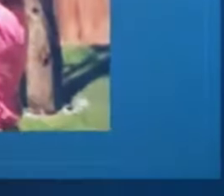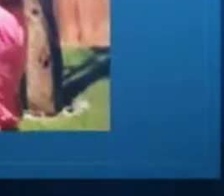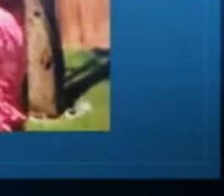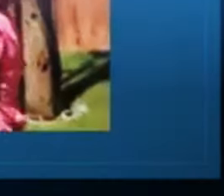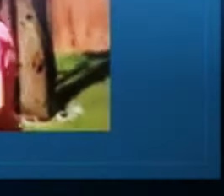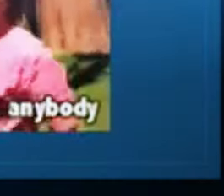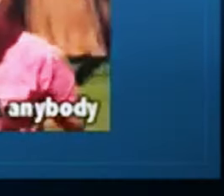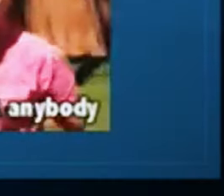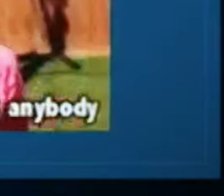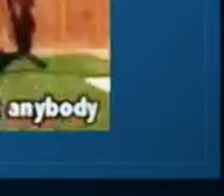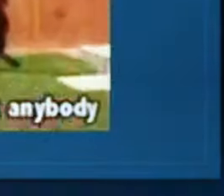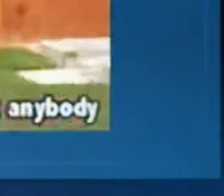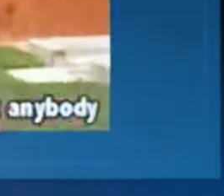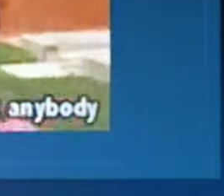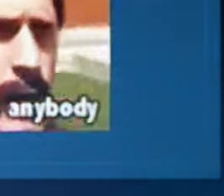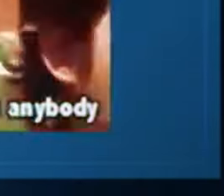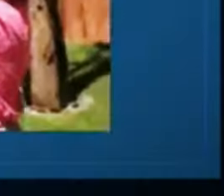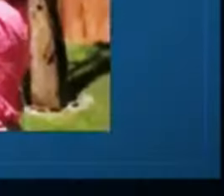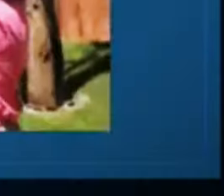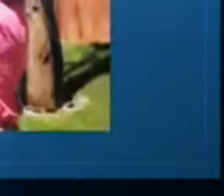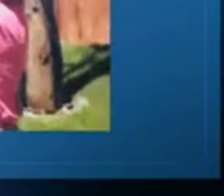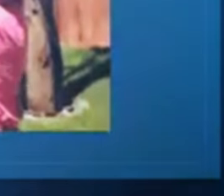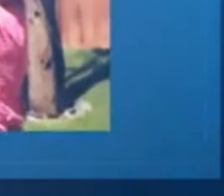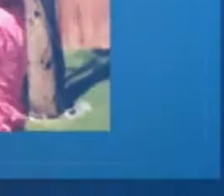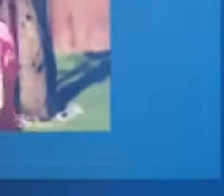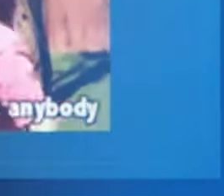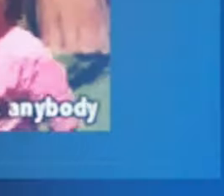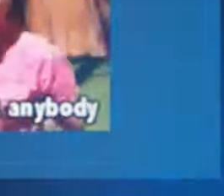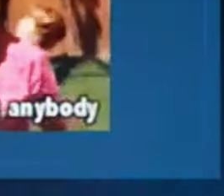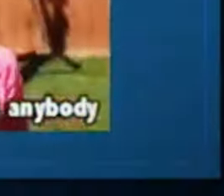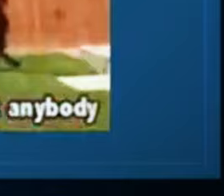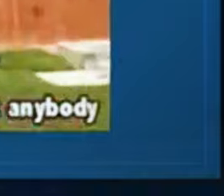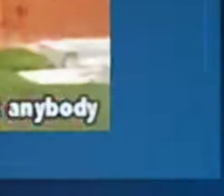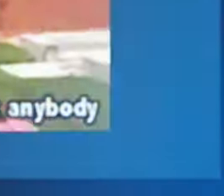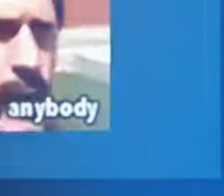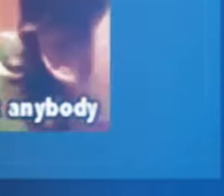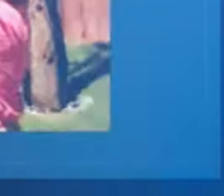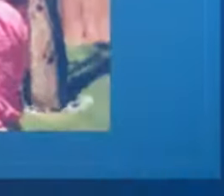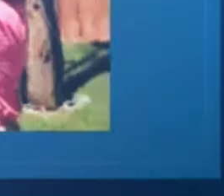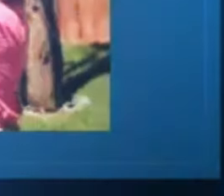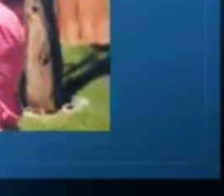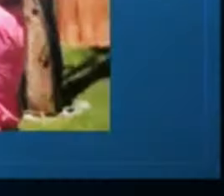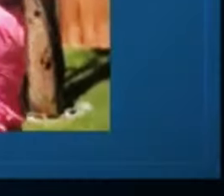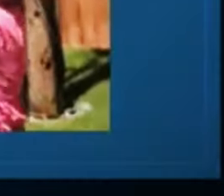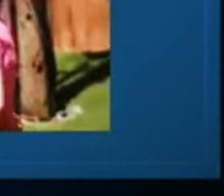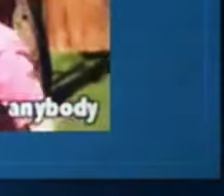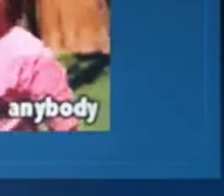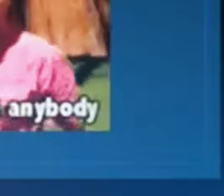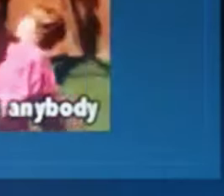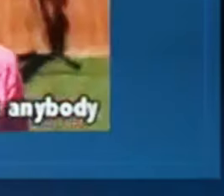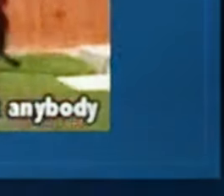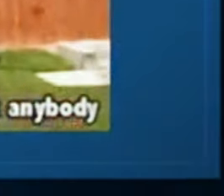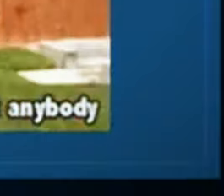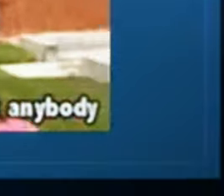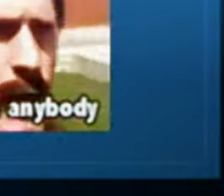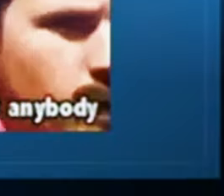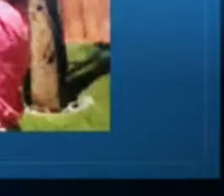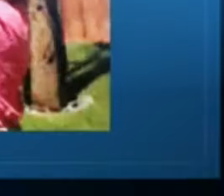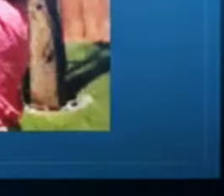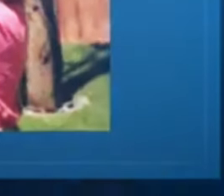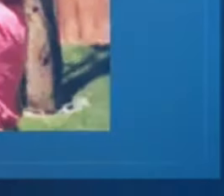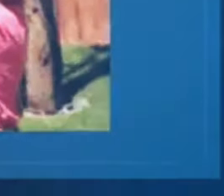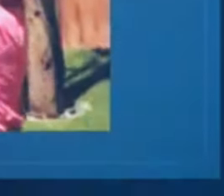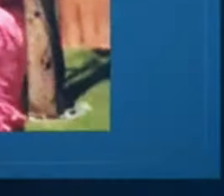And then the young man, the boy, who maybe if he doesn't die, and maybe he will stay in the hospital for a while.